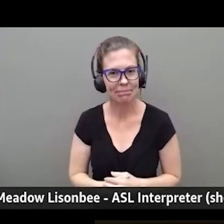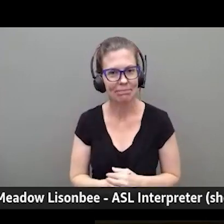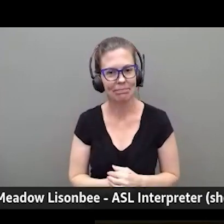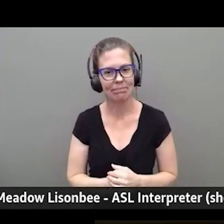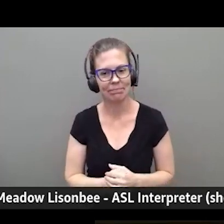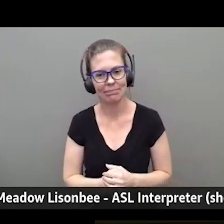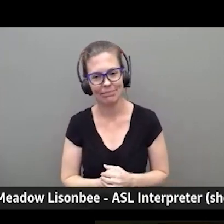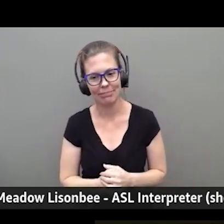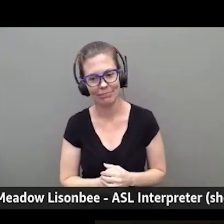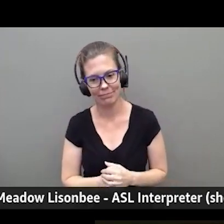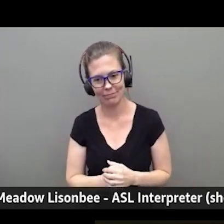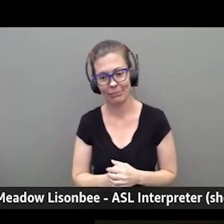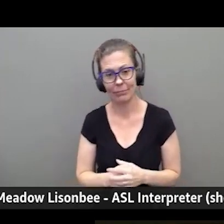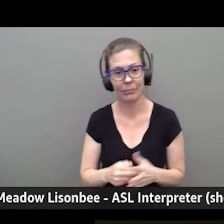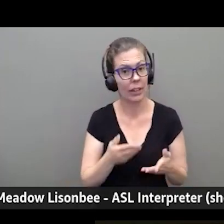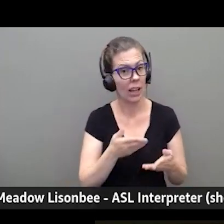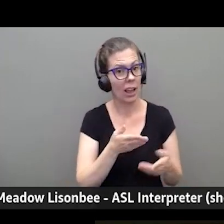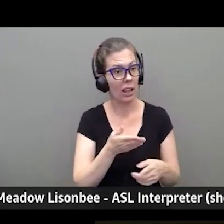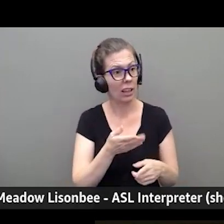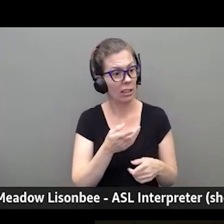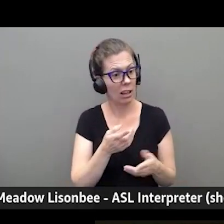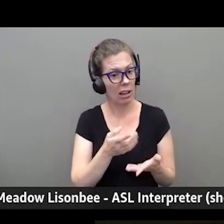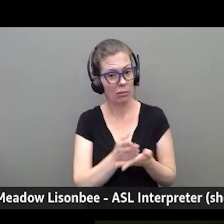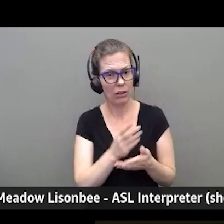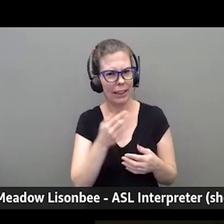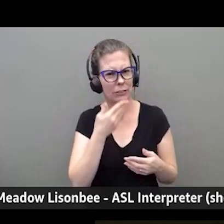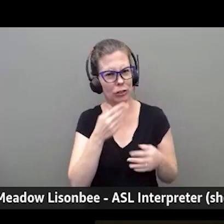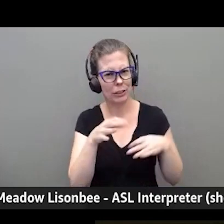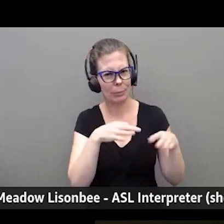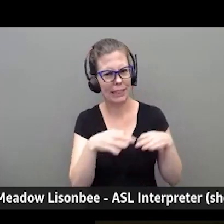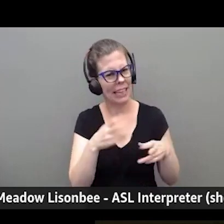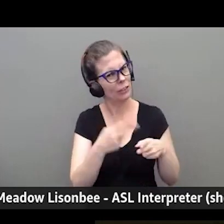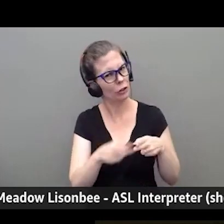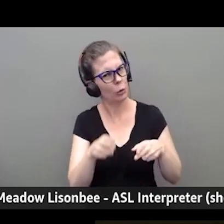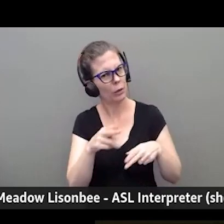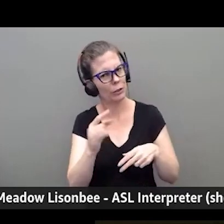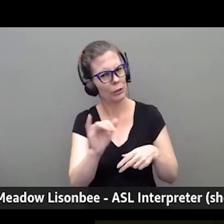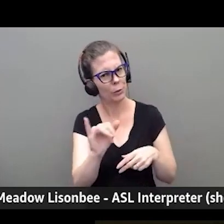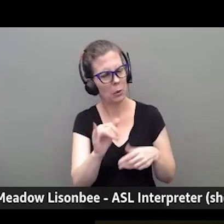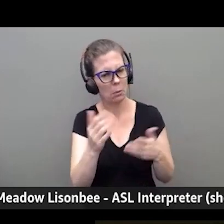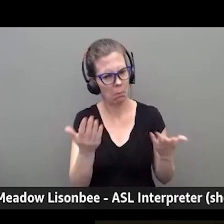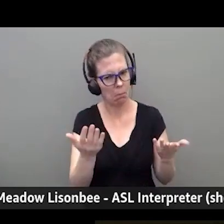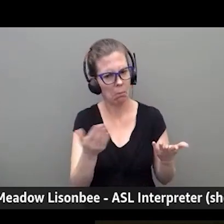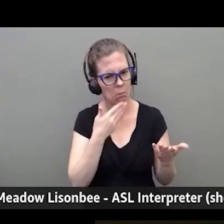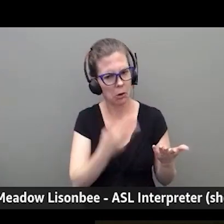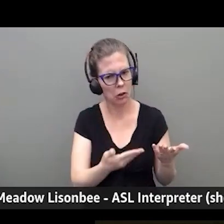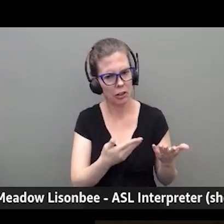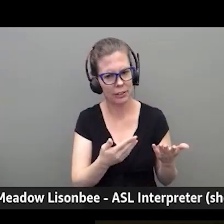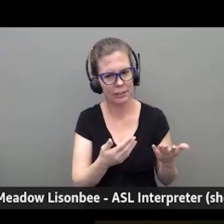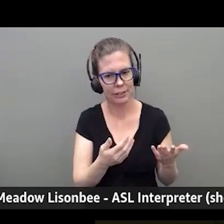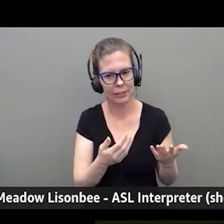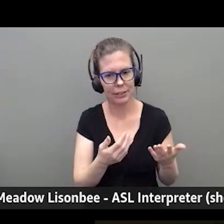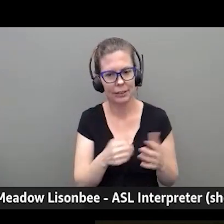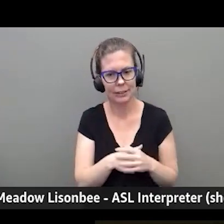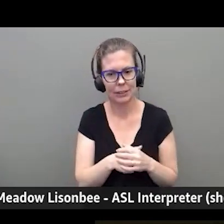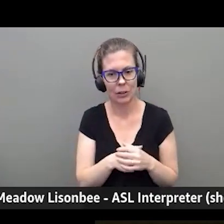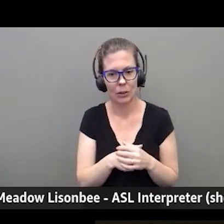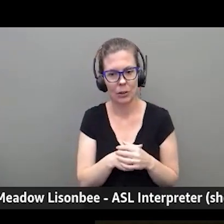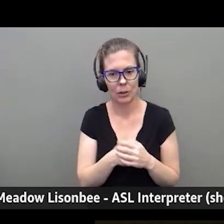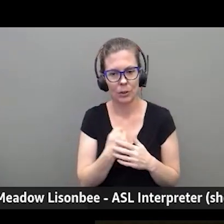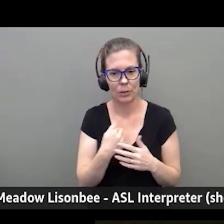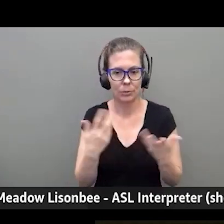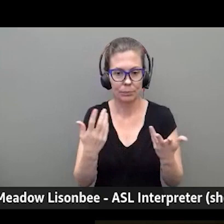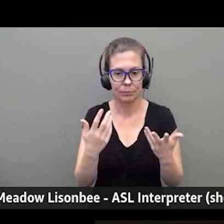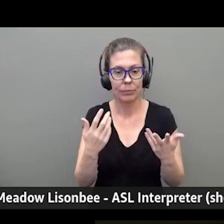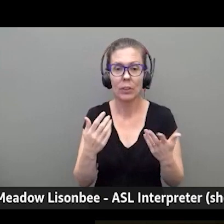All right. I think that was a good explanation, and in a short period of time too. So, you know, we're all, so I